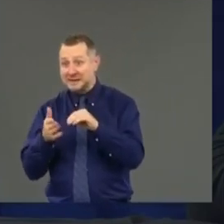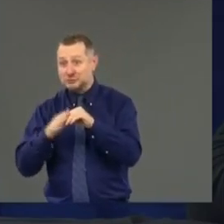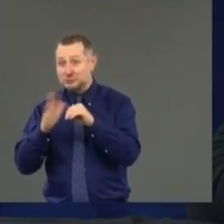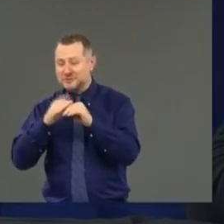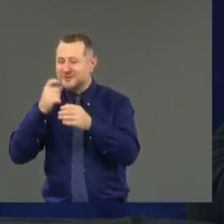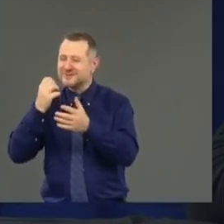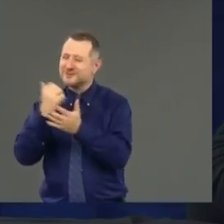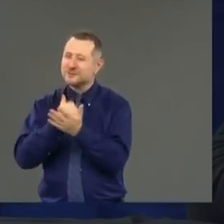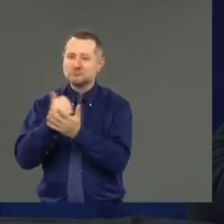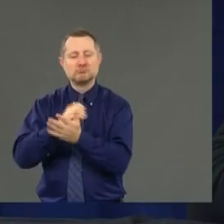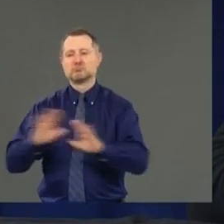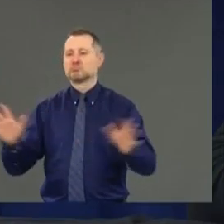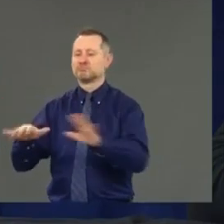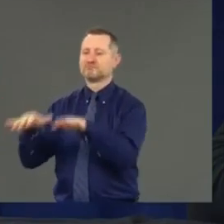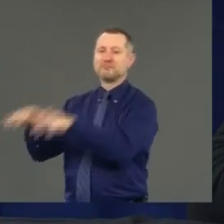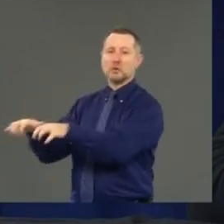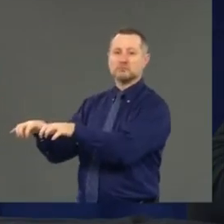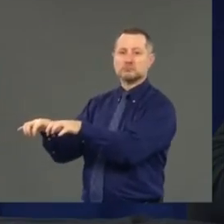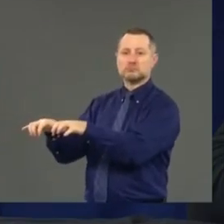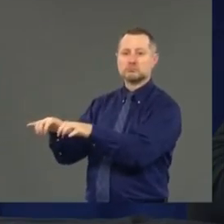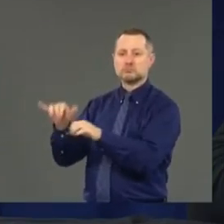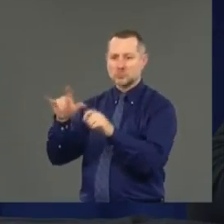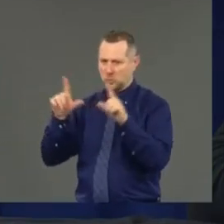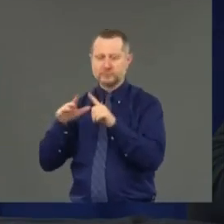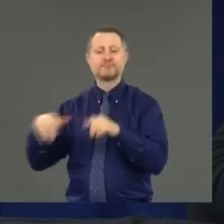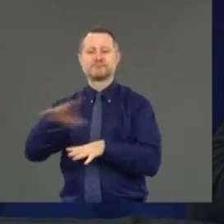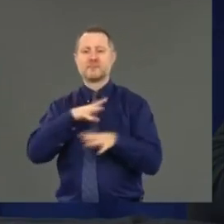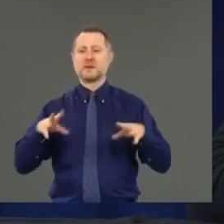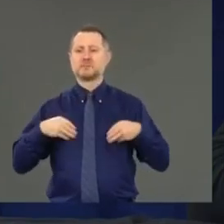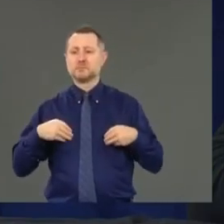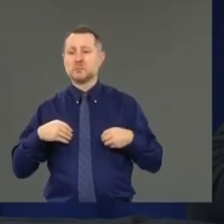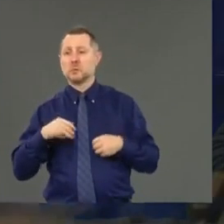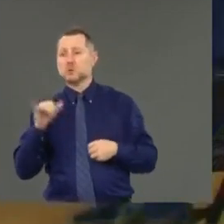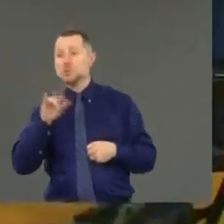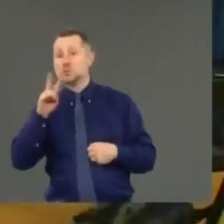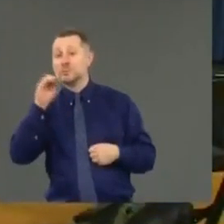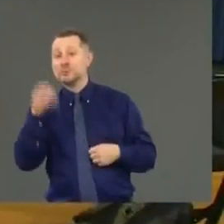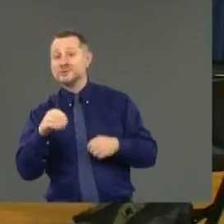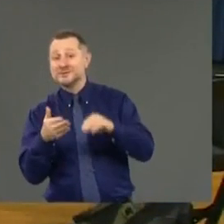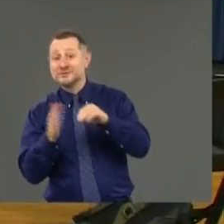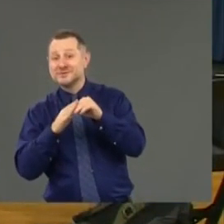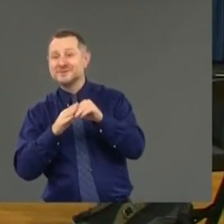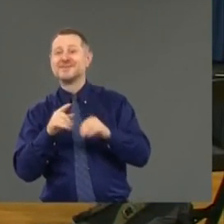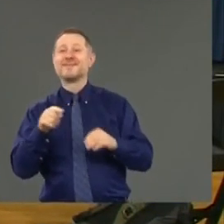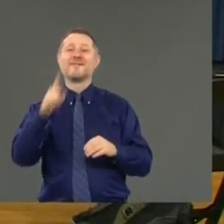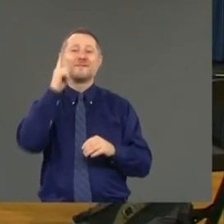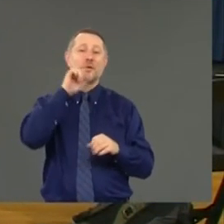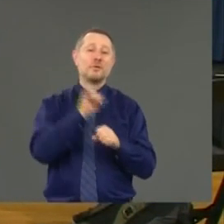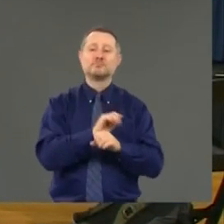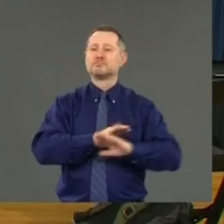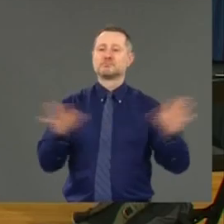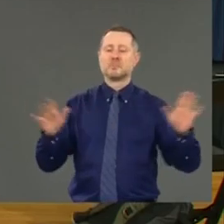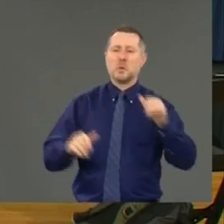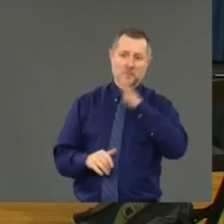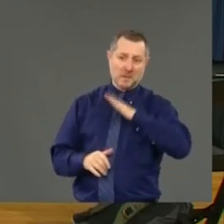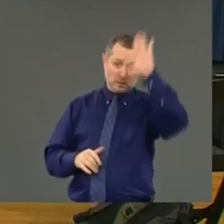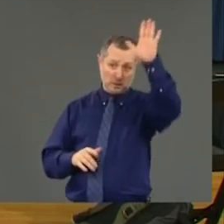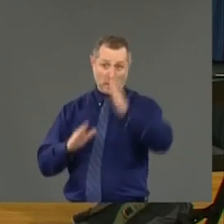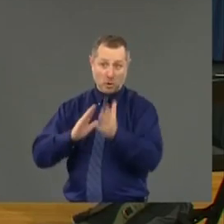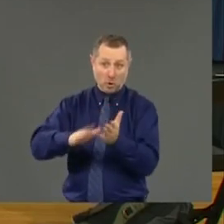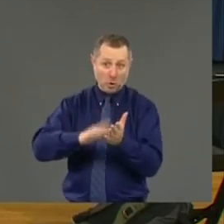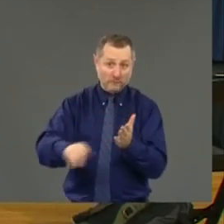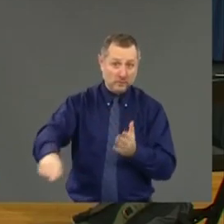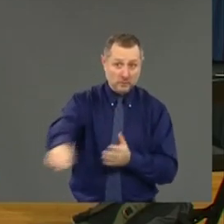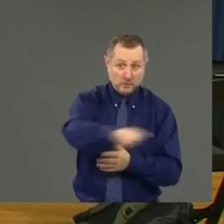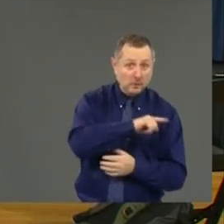the 2% increase for management confidential workers. So we have taken those steps. Include layoffs? And a second question, because that's just a